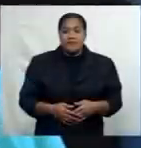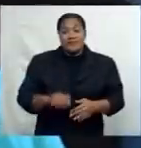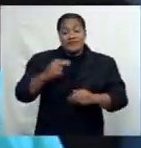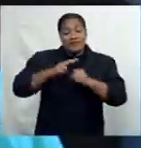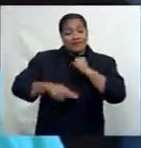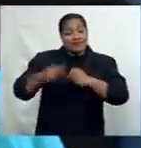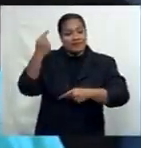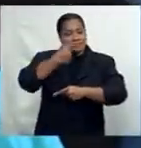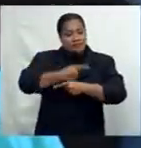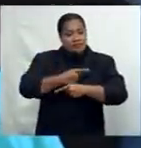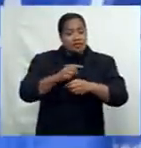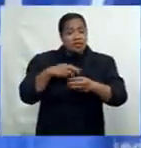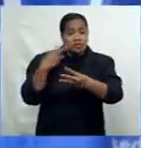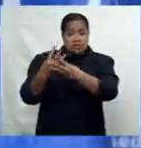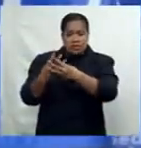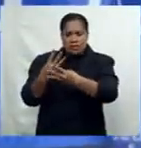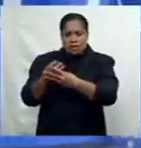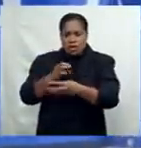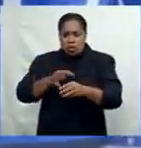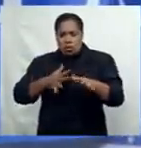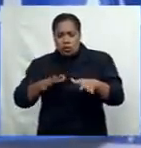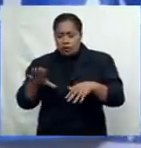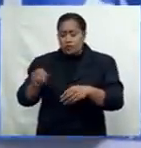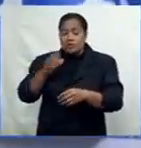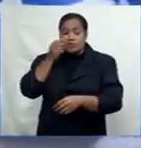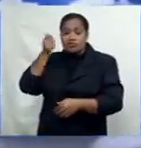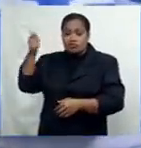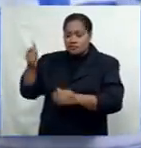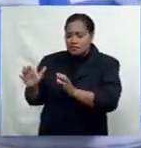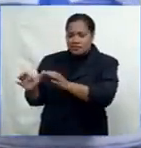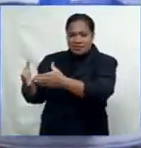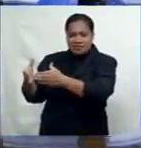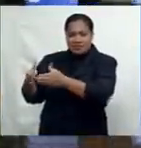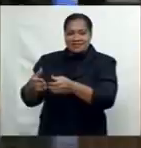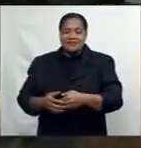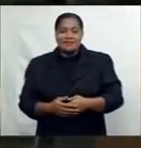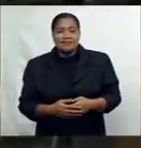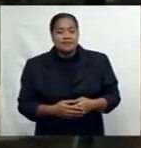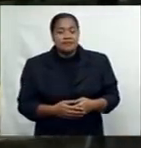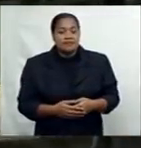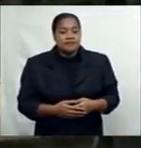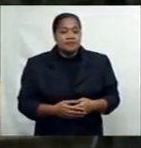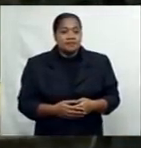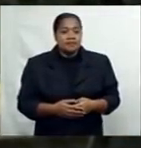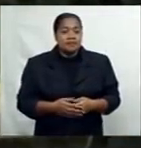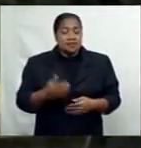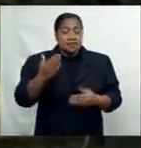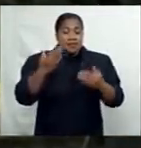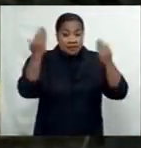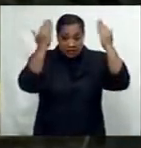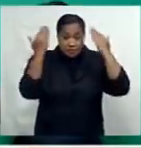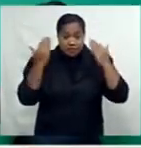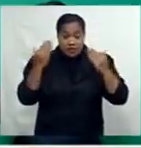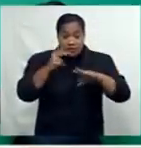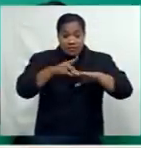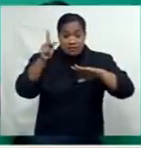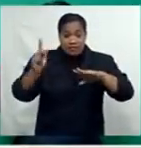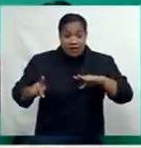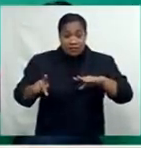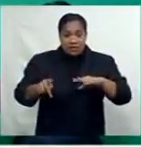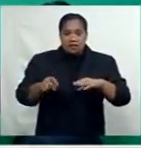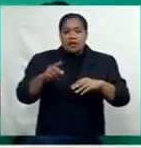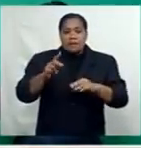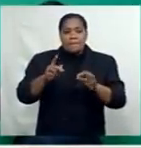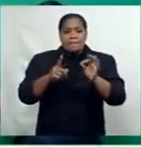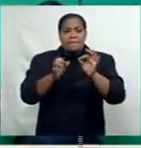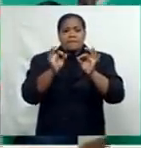In the news tonight, SEDALPA not moved by Rambuka's proposed party. Speaker of Parliament rules Bulitavu to keep